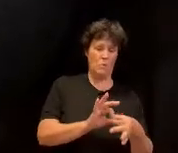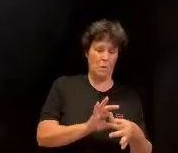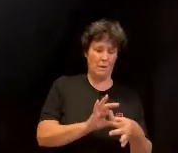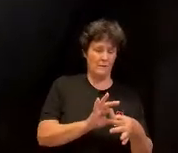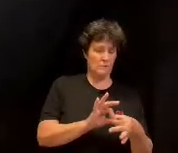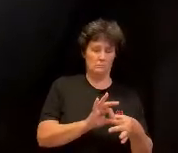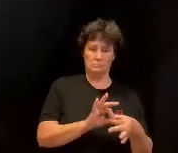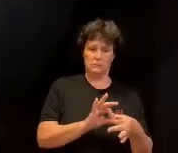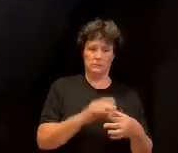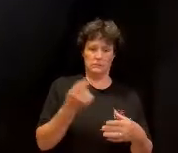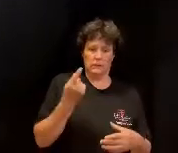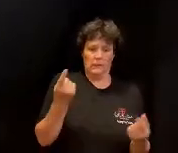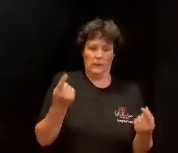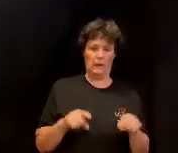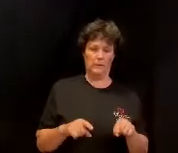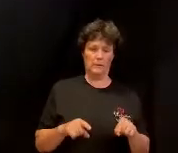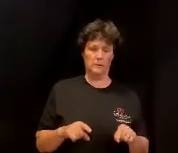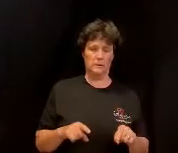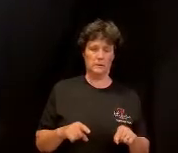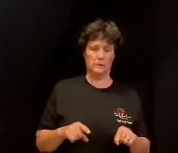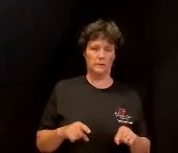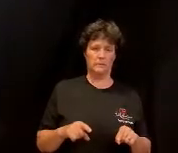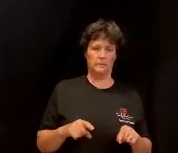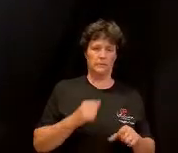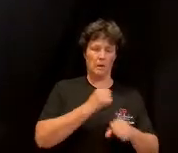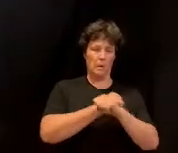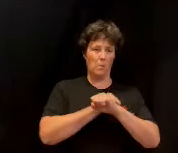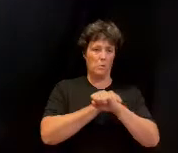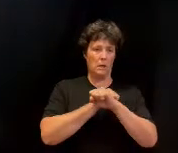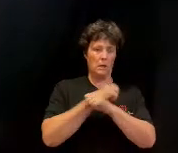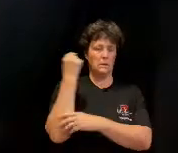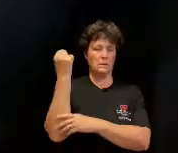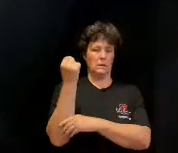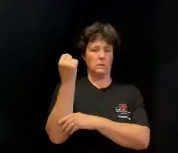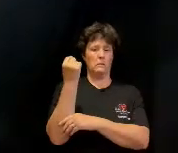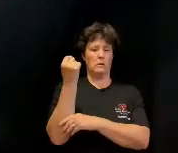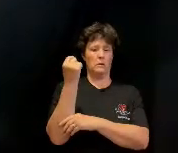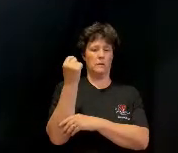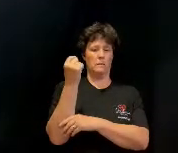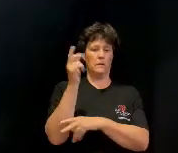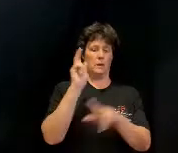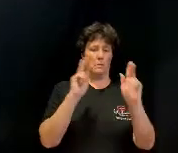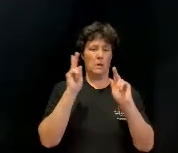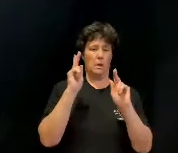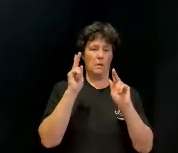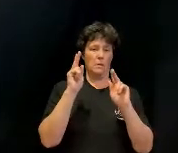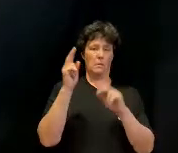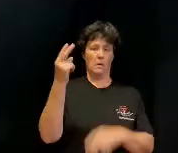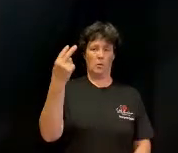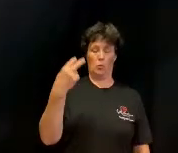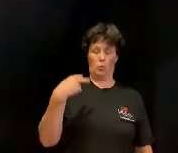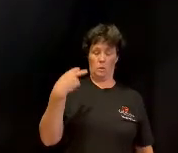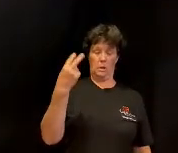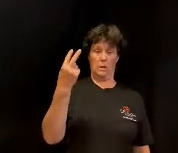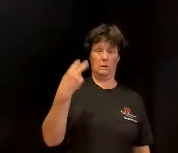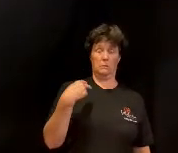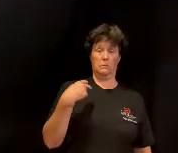You guys are right here. Protect your testimony. People will read you before they ever read a book or a